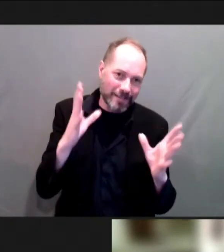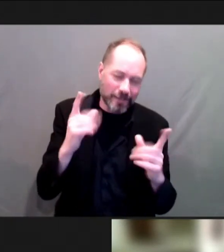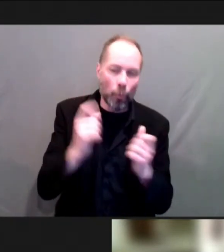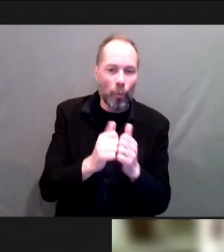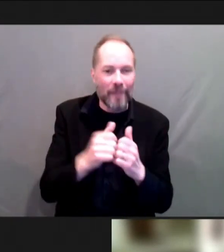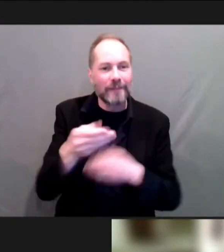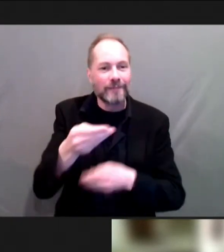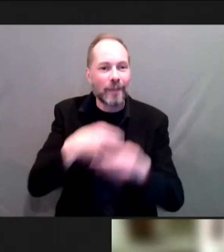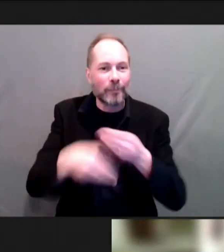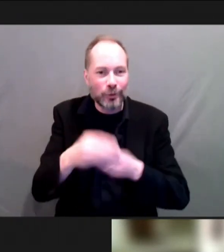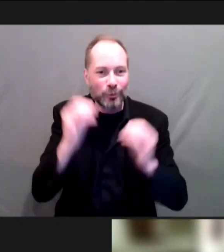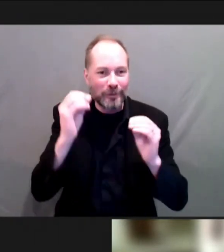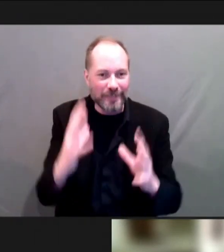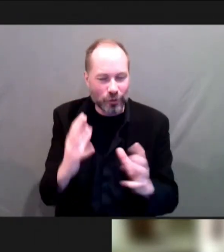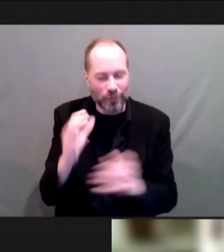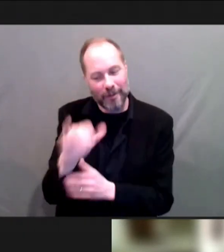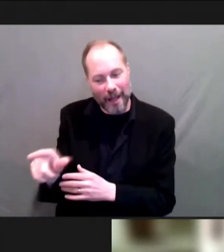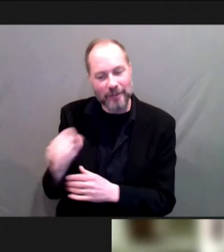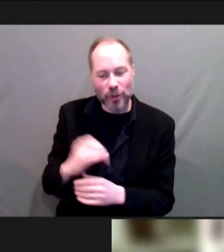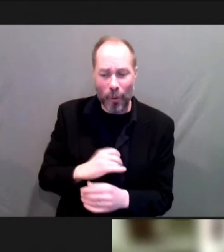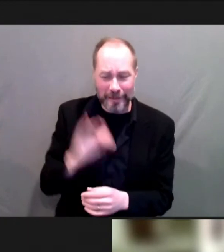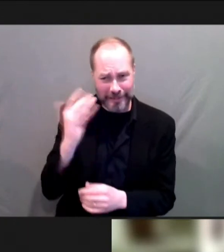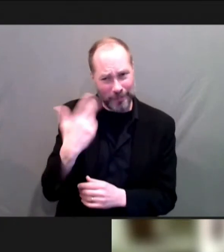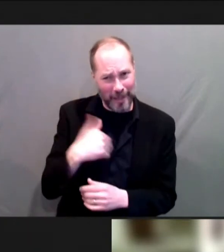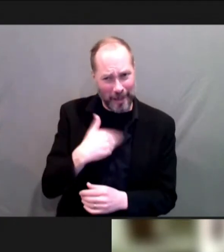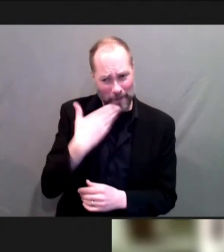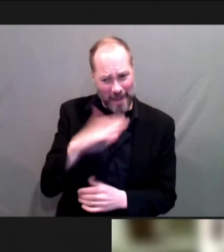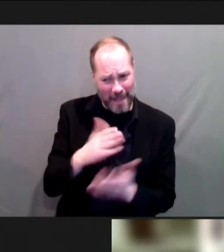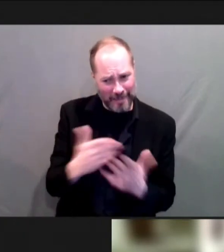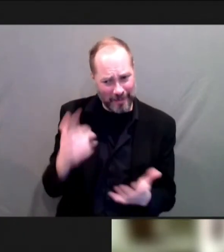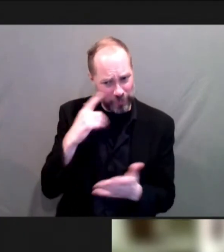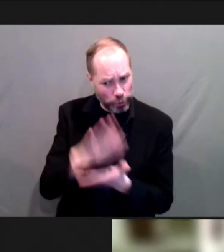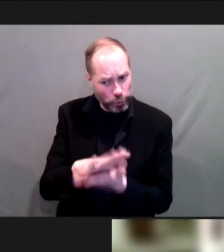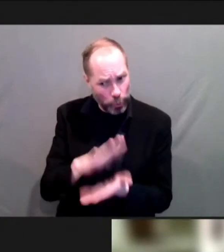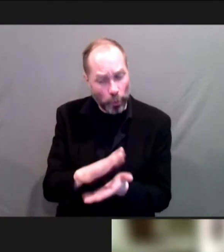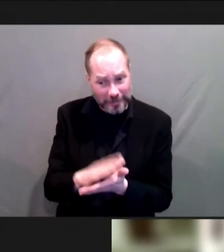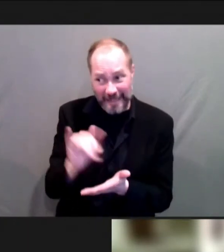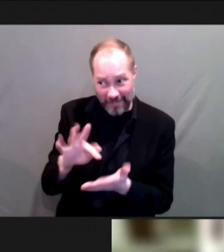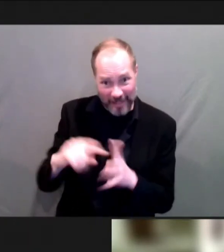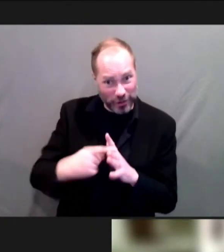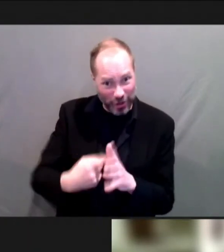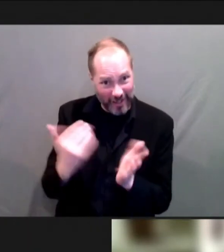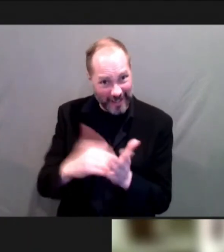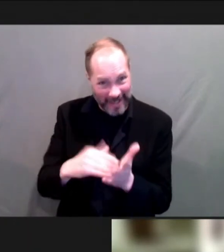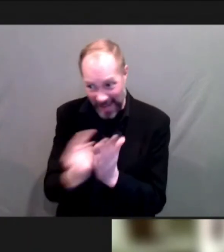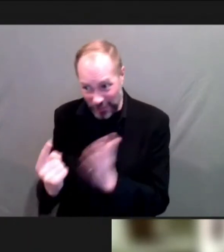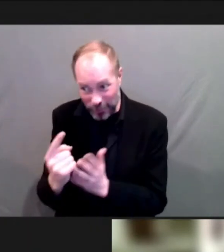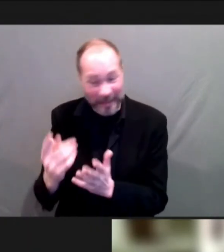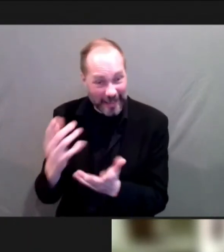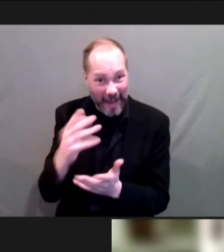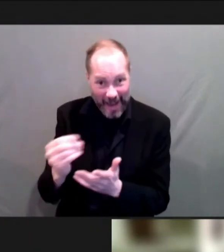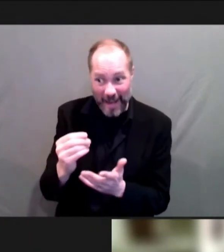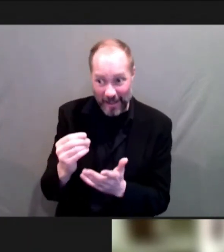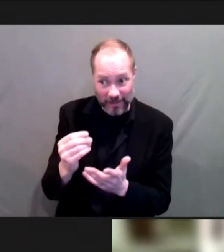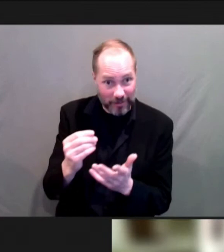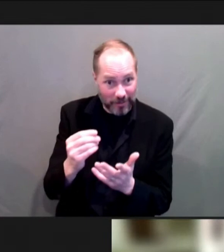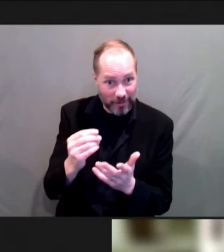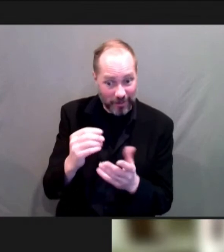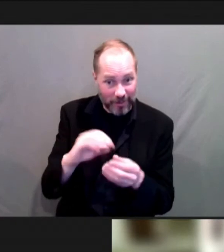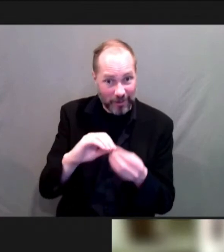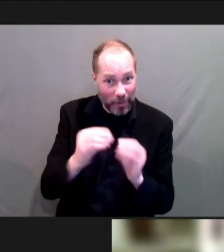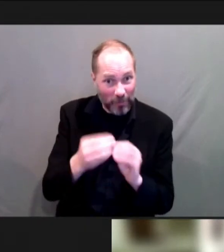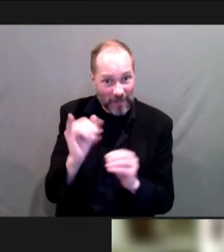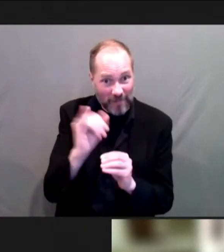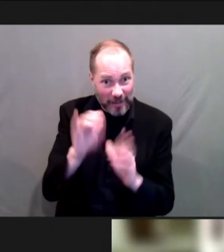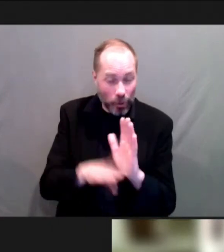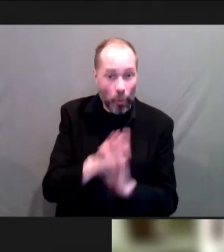be a bad thing for schools when they start again next week. Any thoughts on that? So I would encourage schools to sign up for